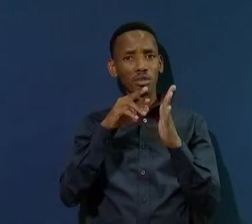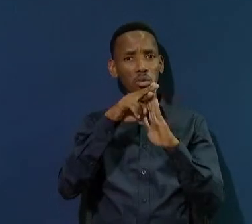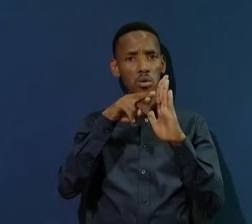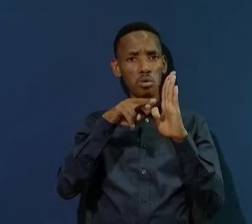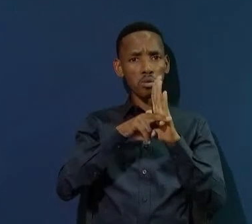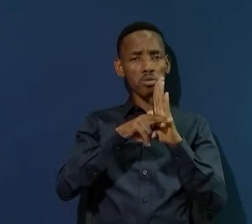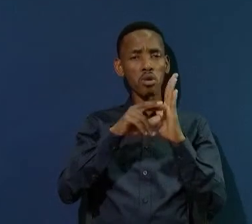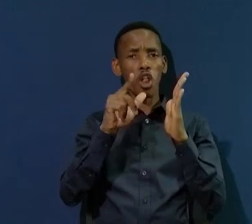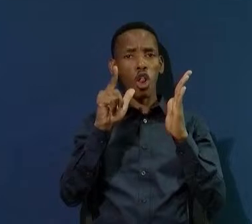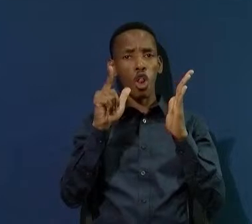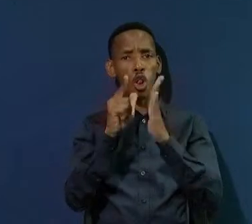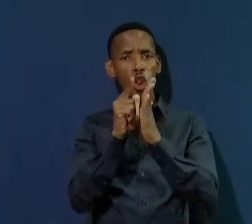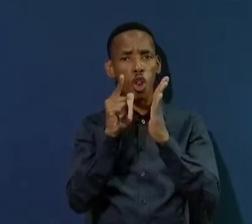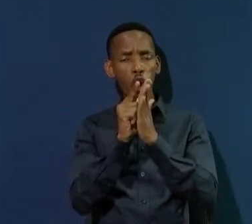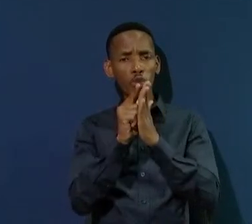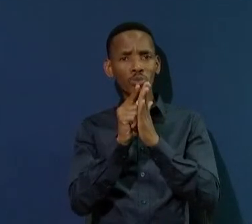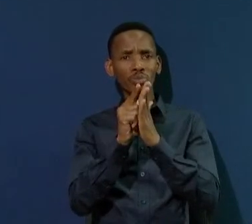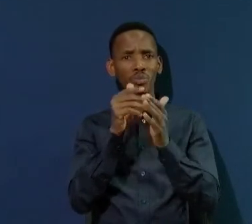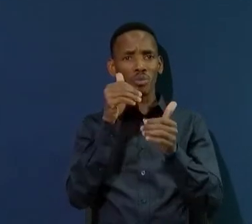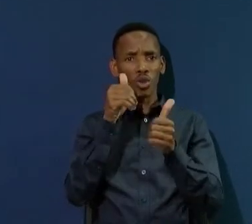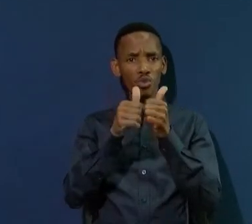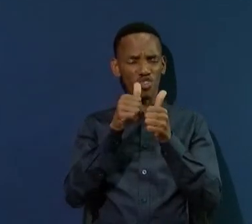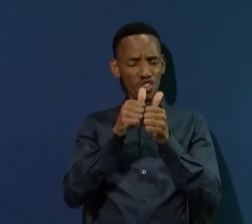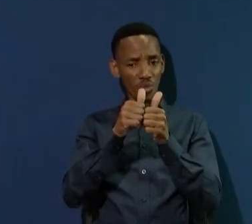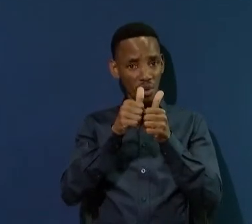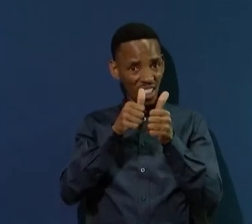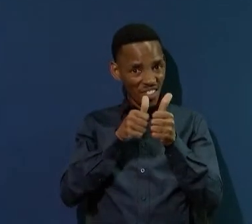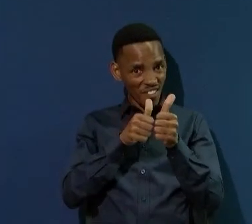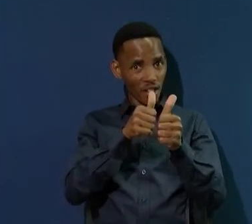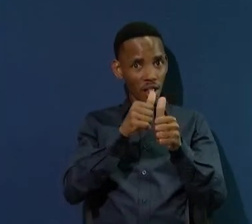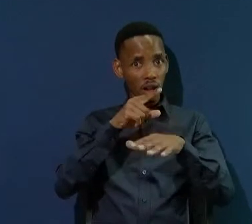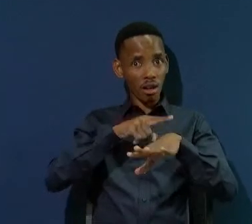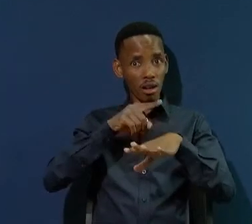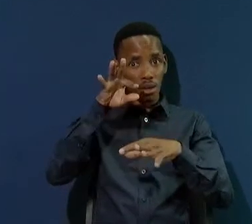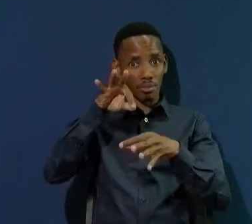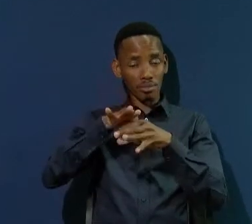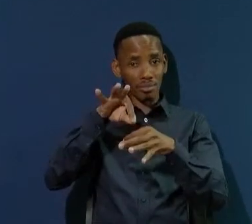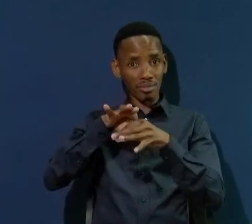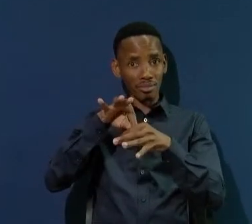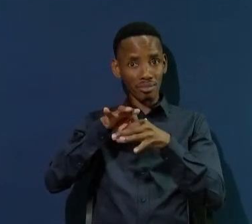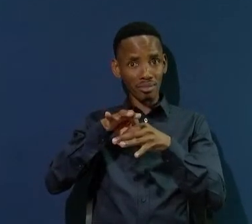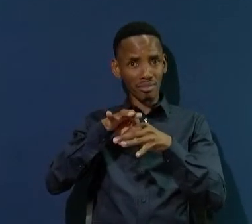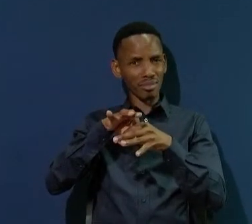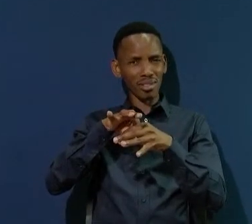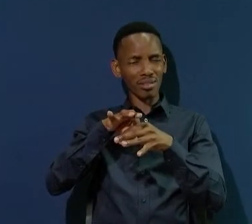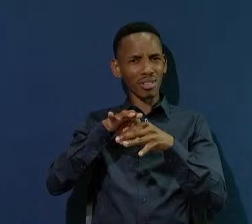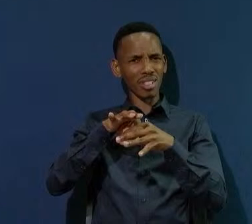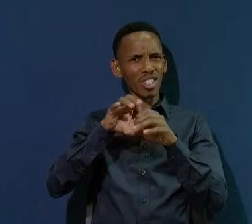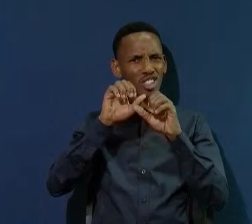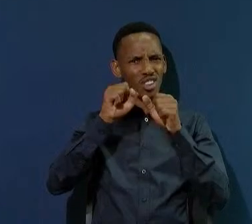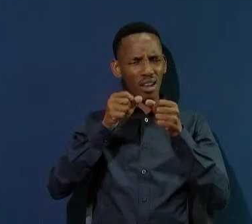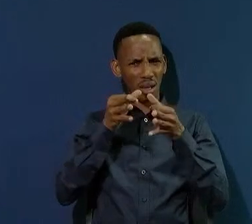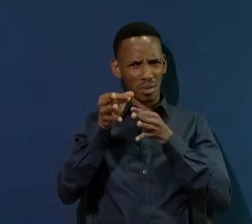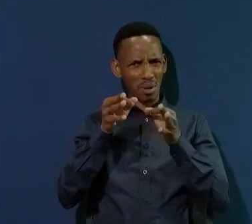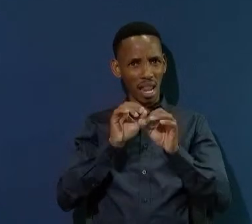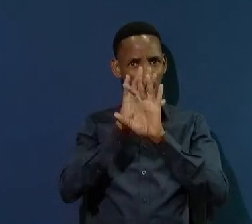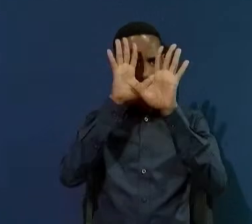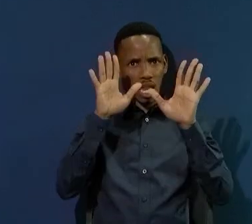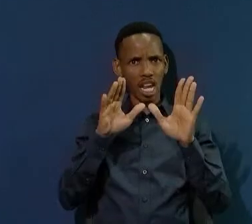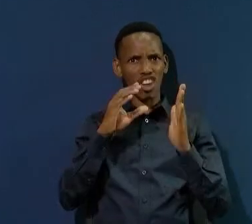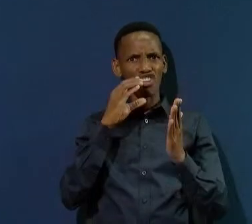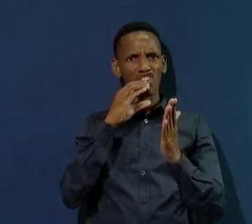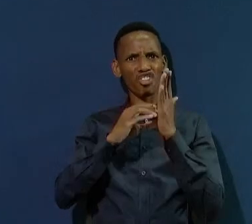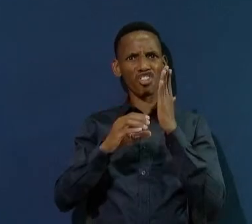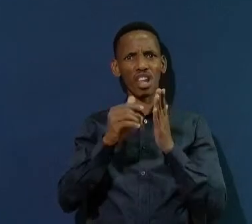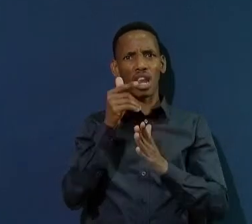lebeletse mo go yone kana the provisions that we are looking at here, di bua di reng yona section 93 go nga re simolole ka